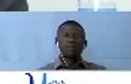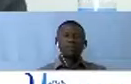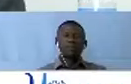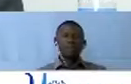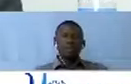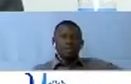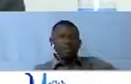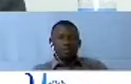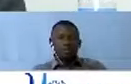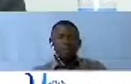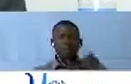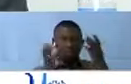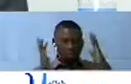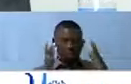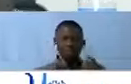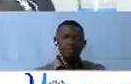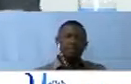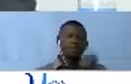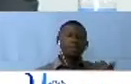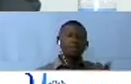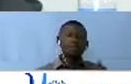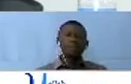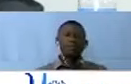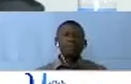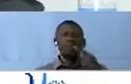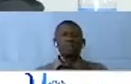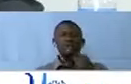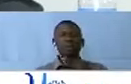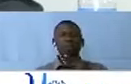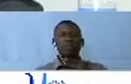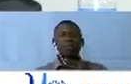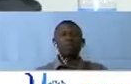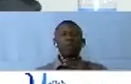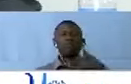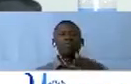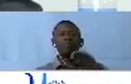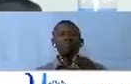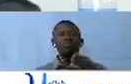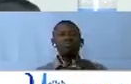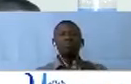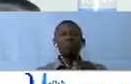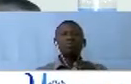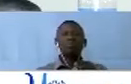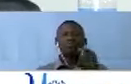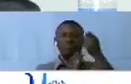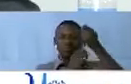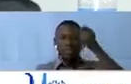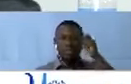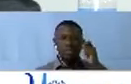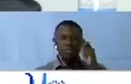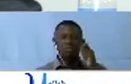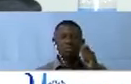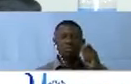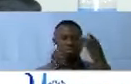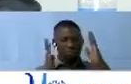then the Langtombong Tamba panel. Also, your role in